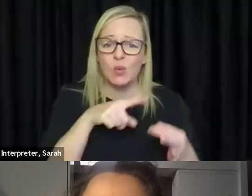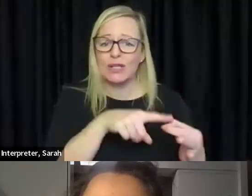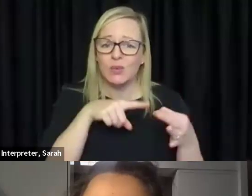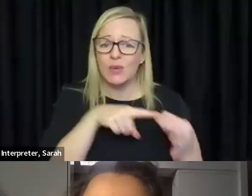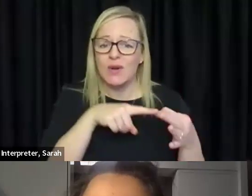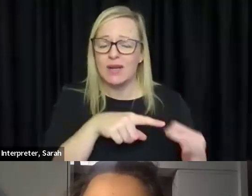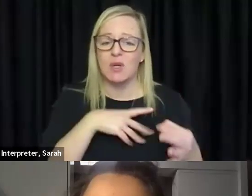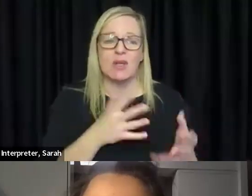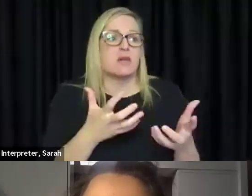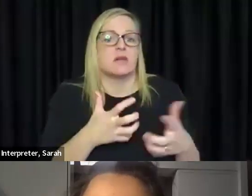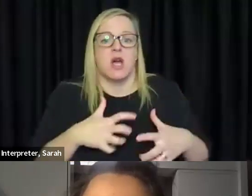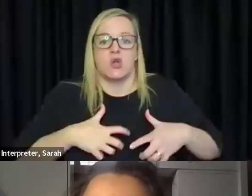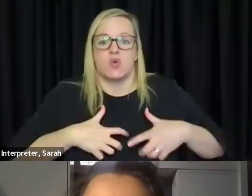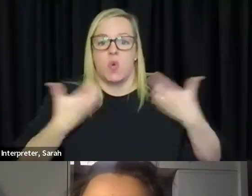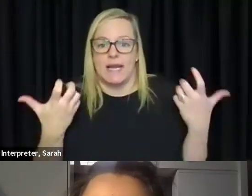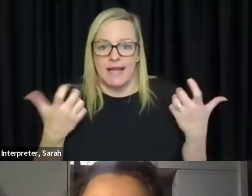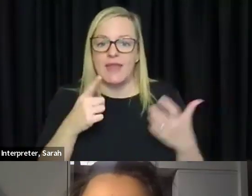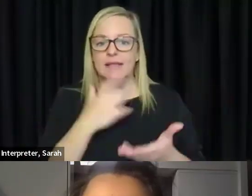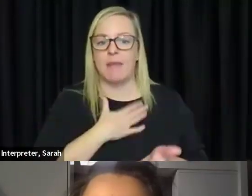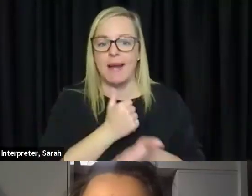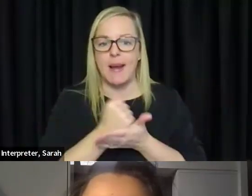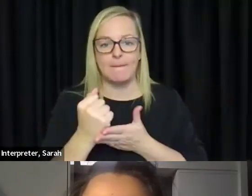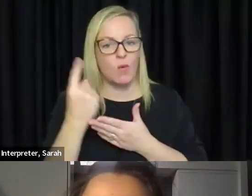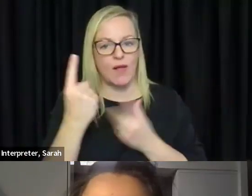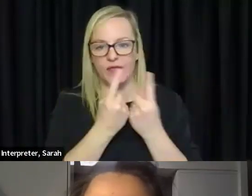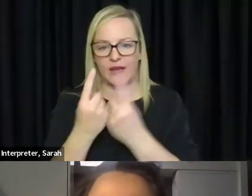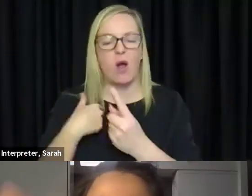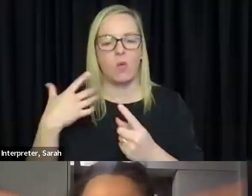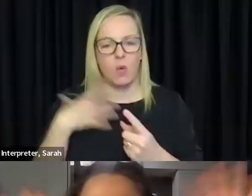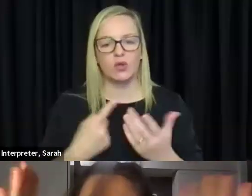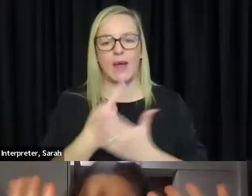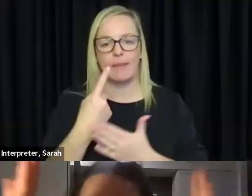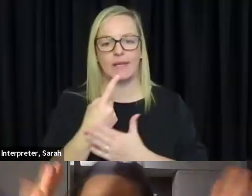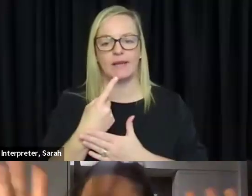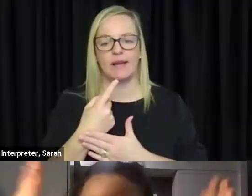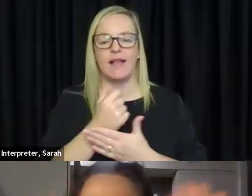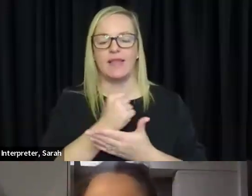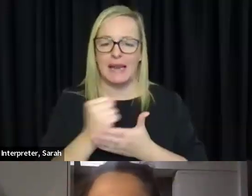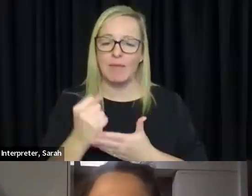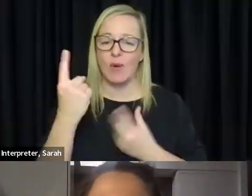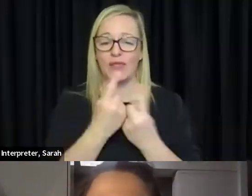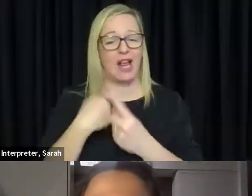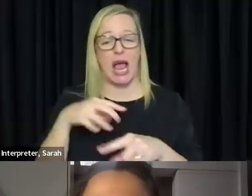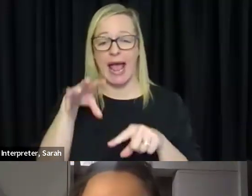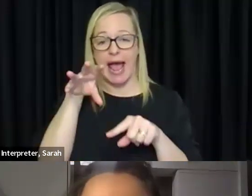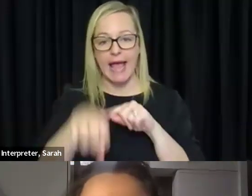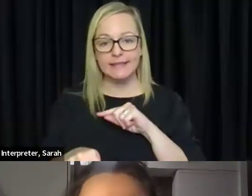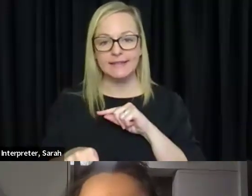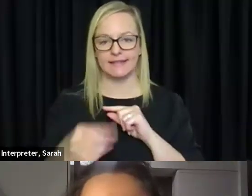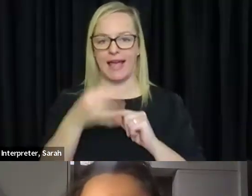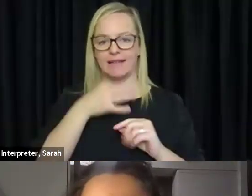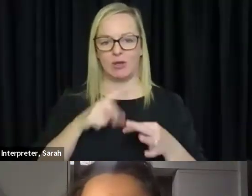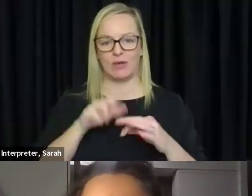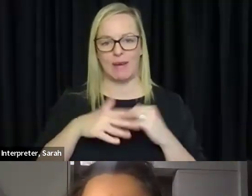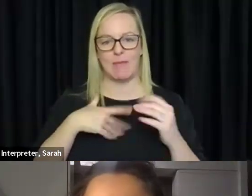just like so annoying. That's probably like the number one thing I want to happen and the number one thing that I like hate about it.